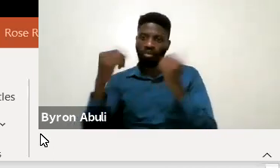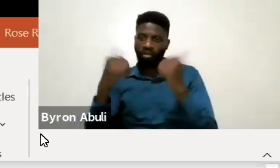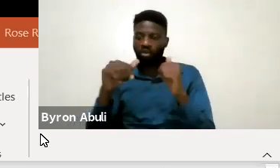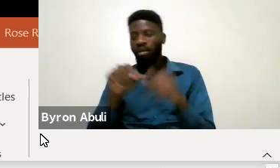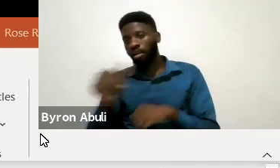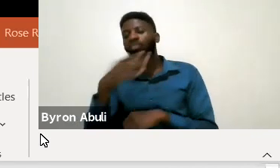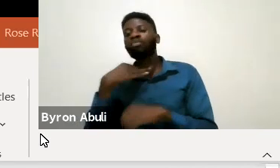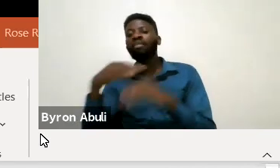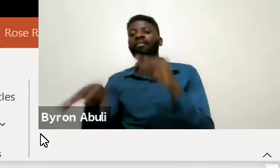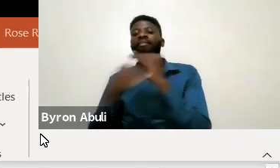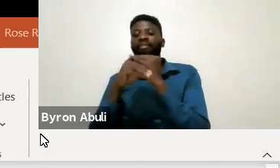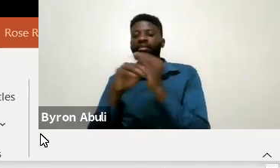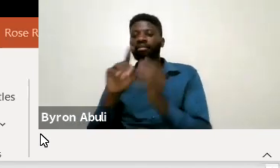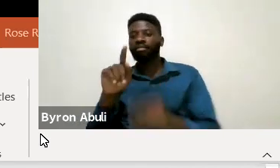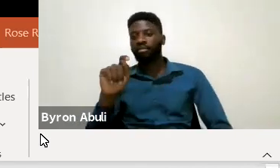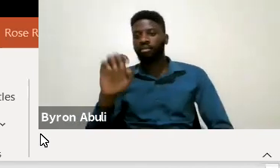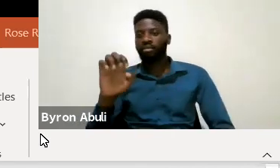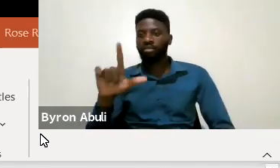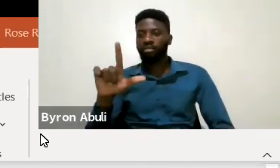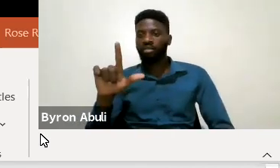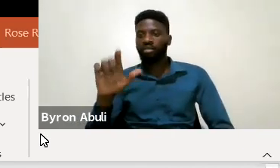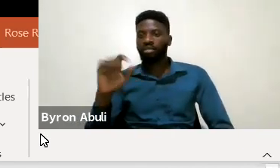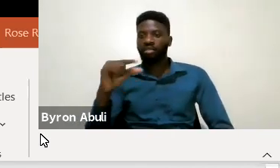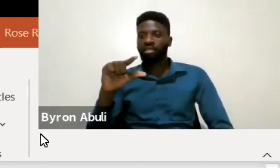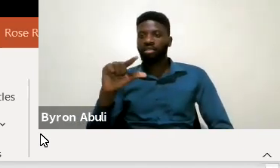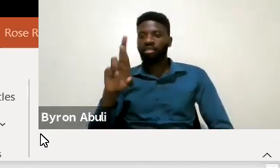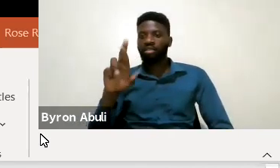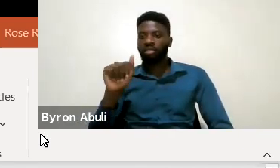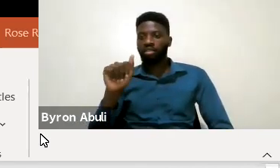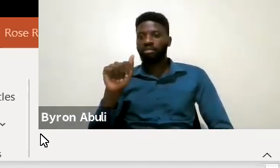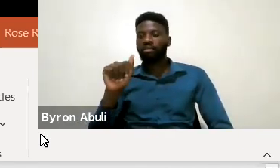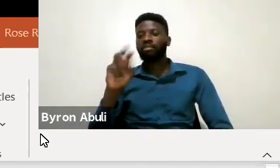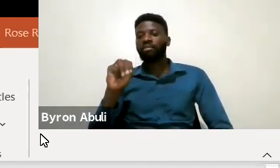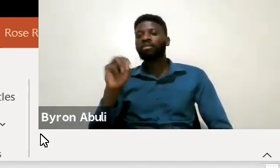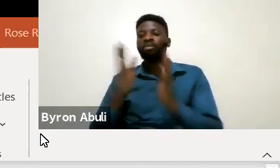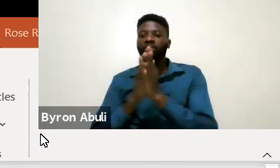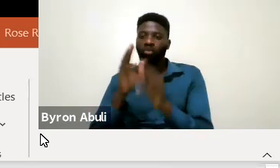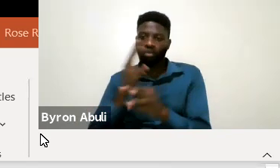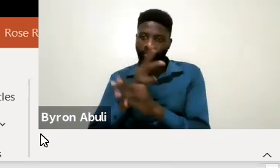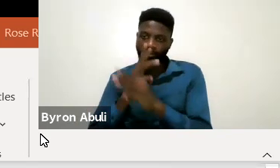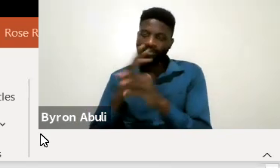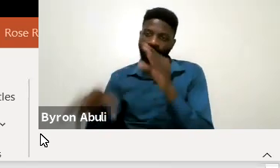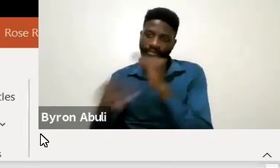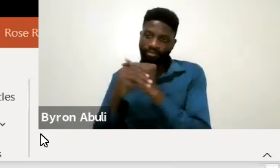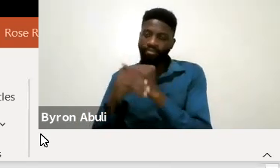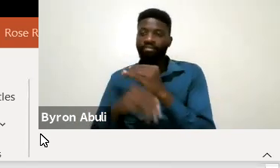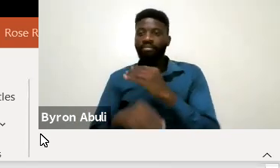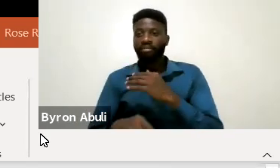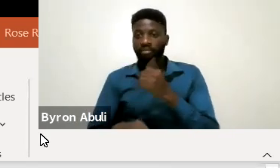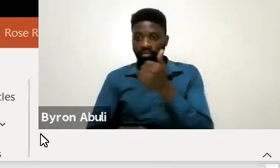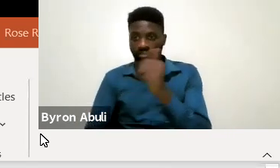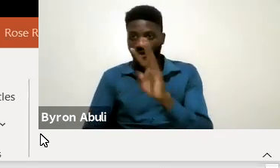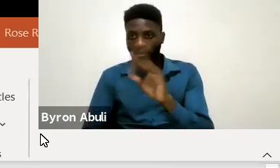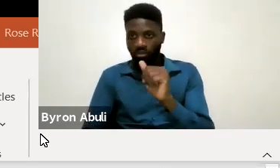be added in the Telegram and WhatsApp today. Sawa Wandia.